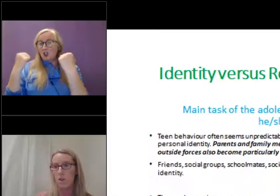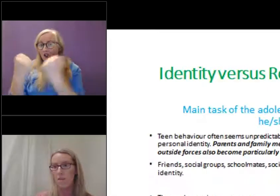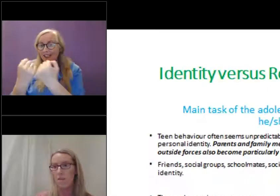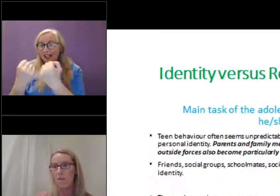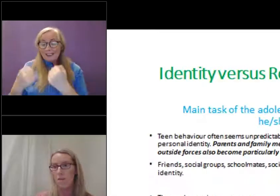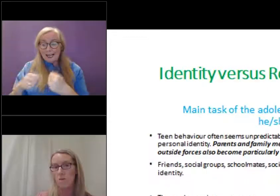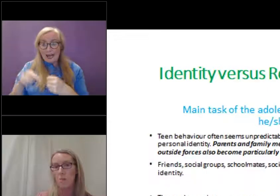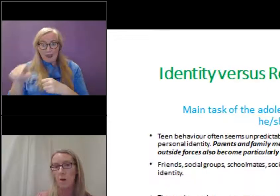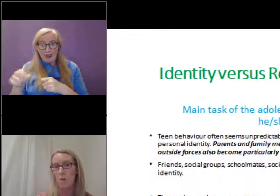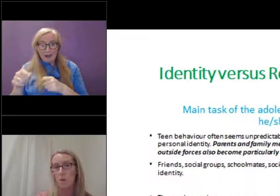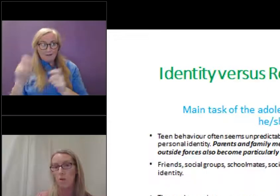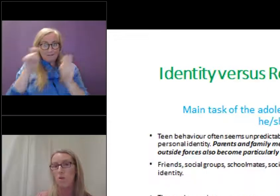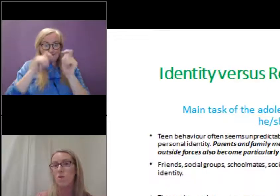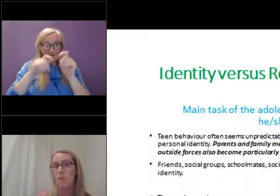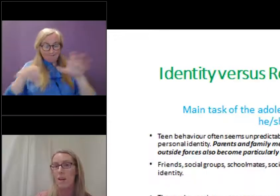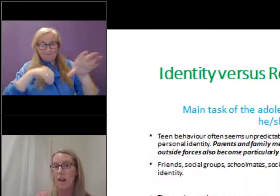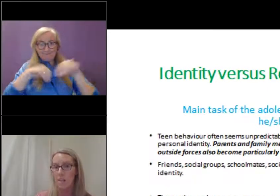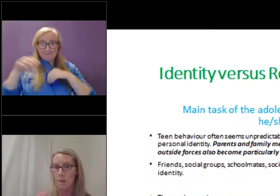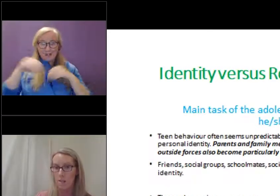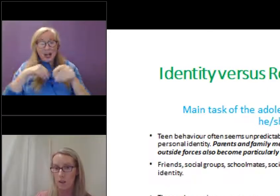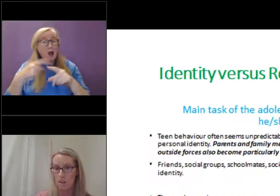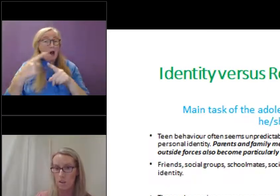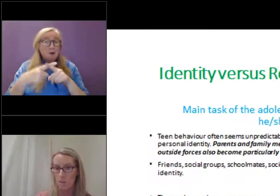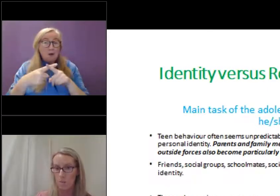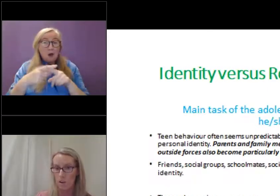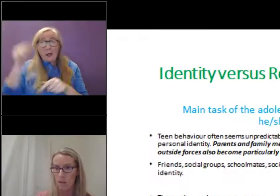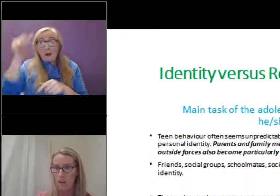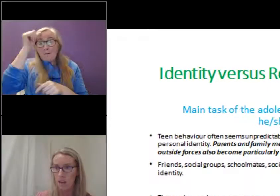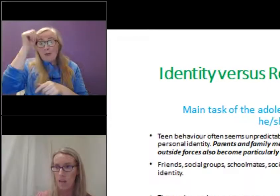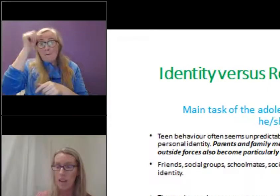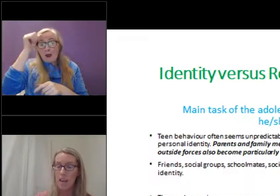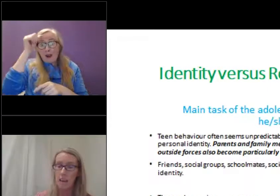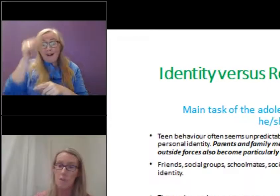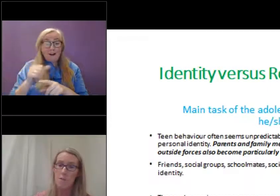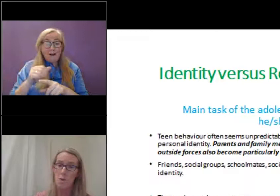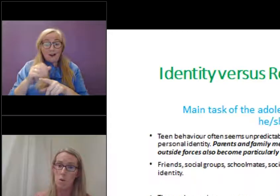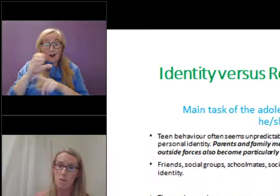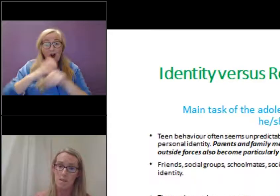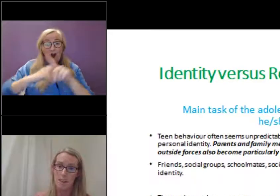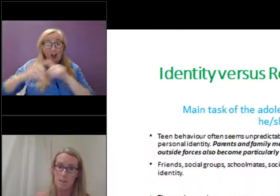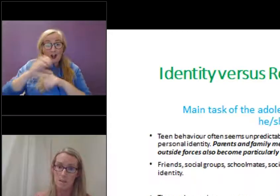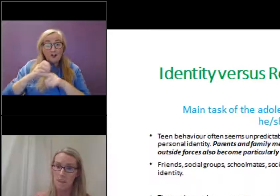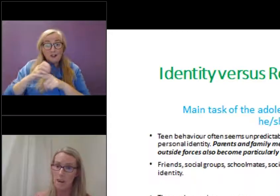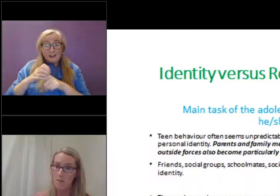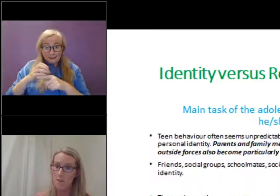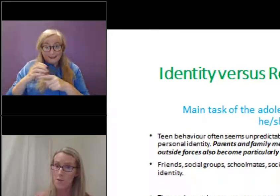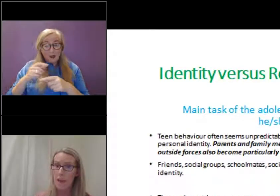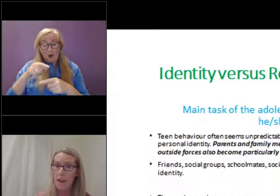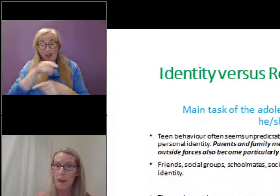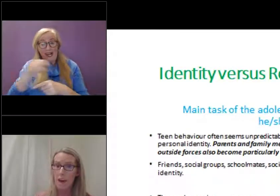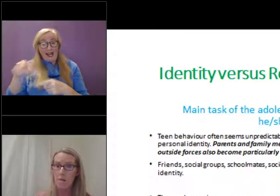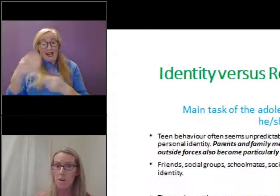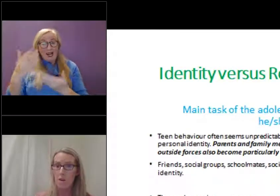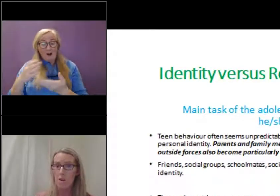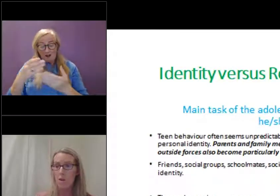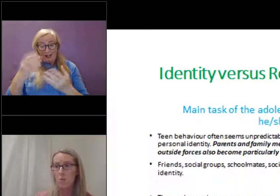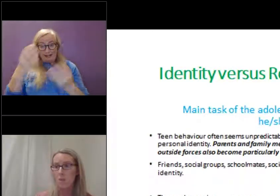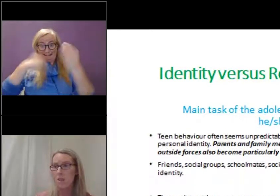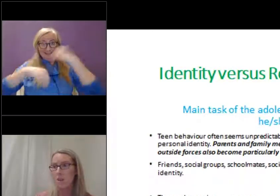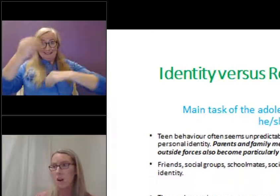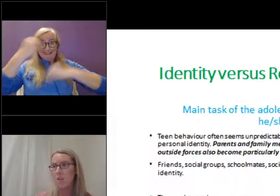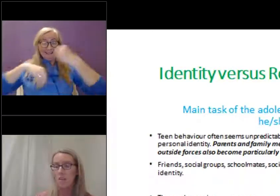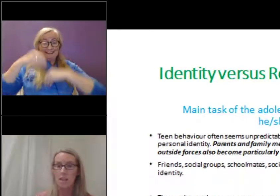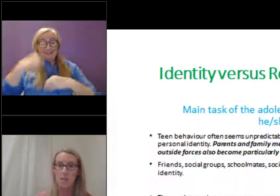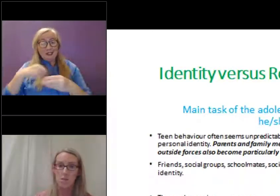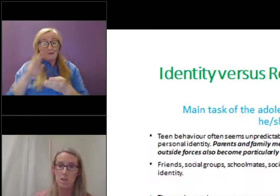adhere to, and there's also popular culture can have an impact on the young person in them forming their sense of self. You know, if a